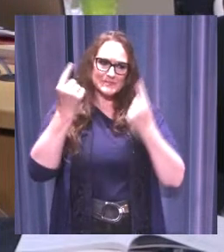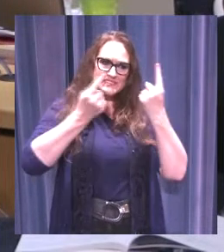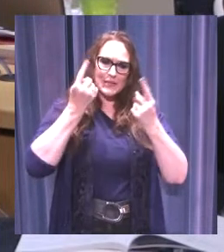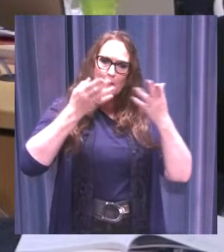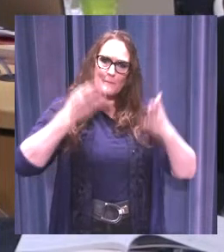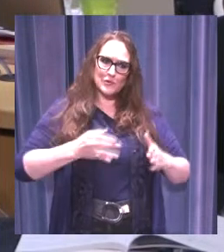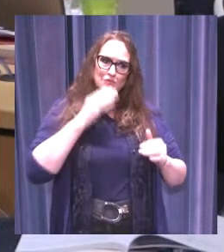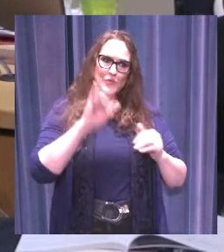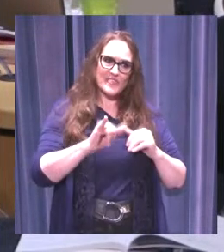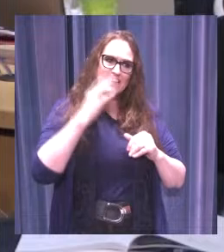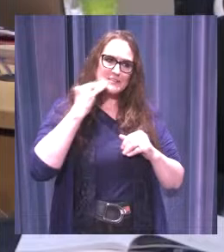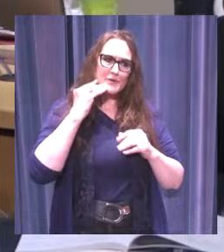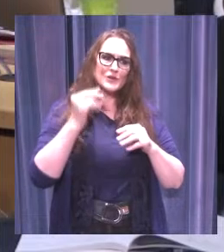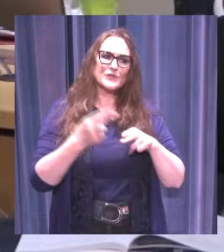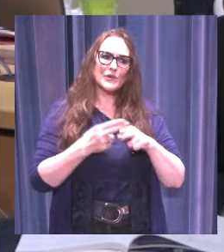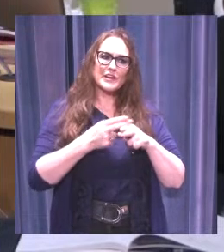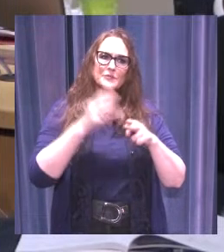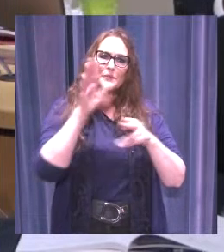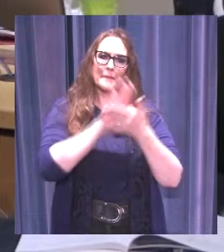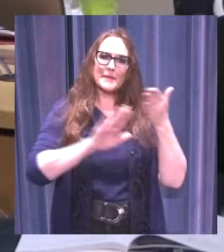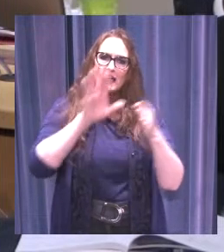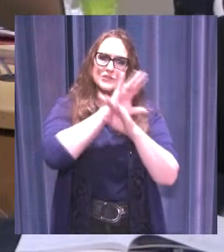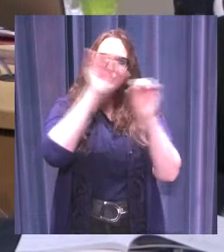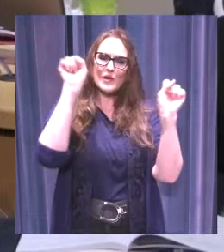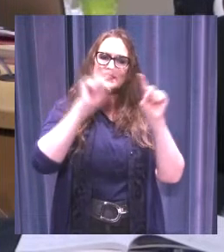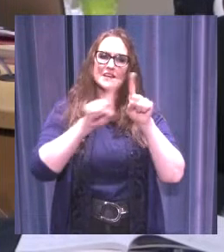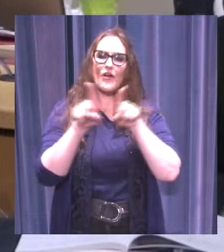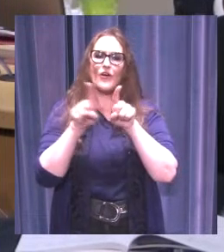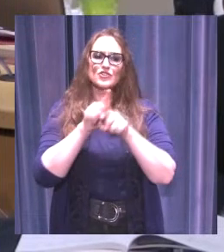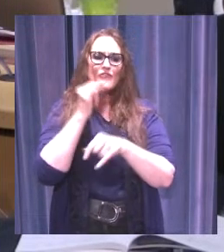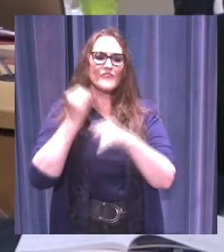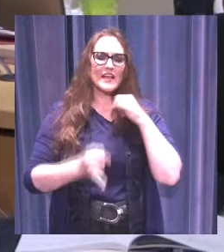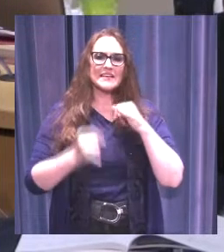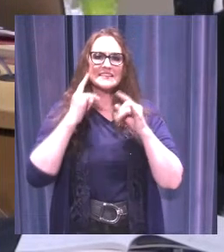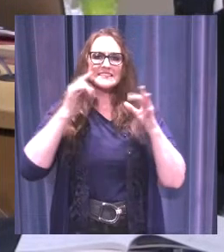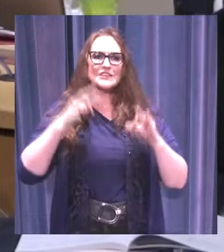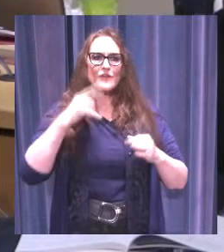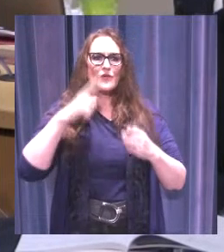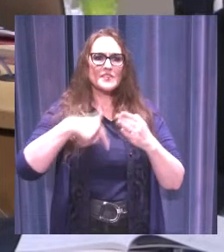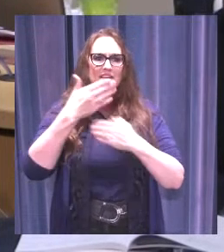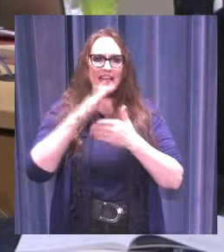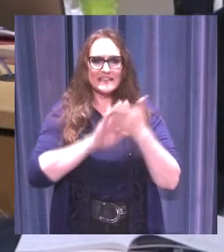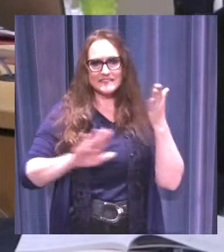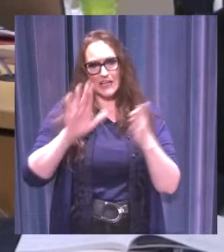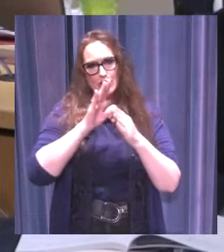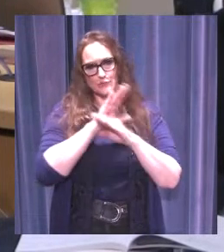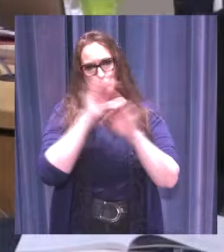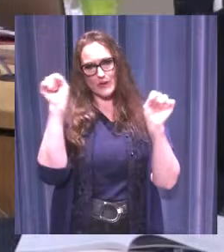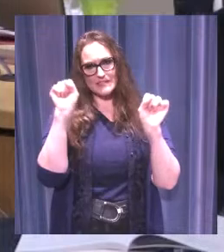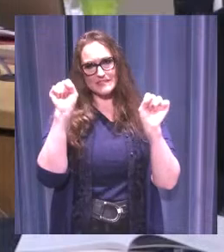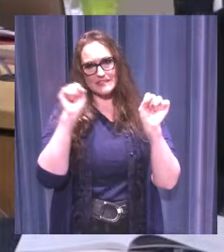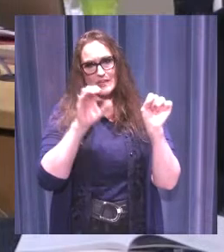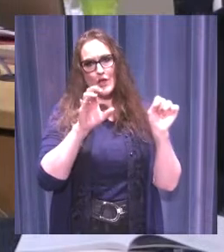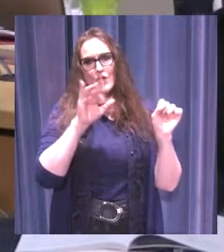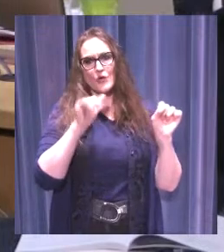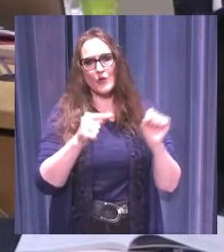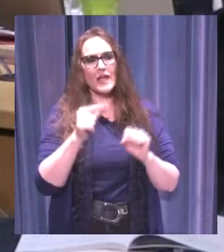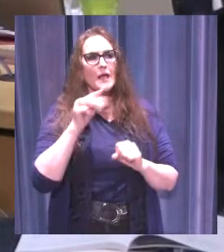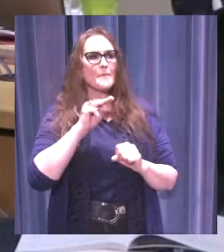such experience for interim college president, as well as your final decision for the next college president. Craig McMorris,